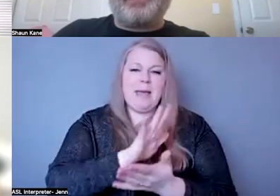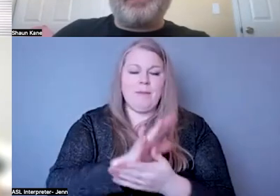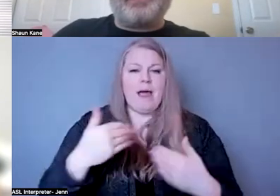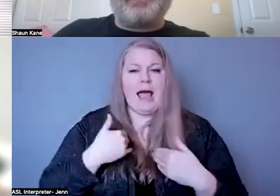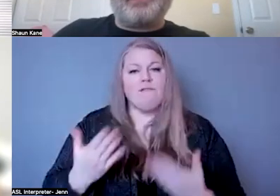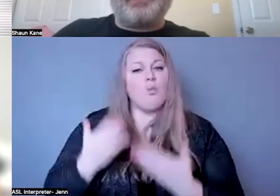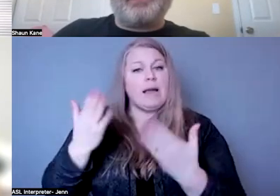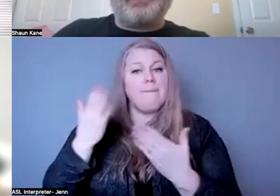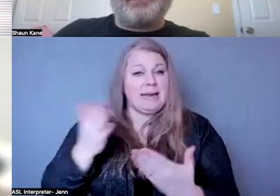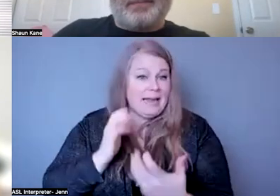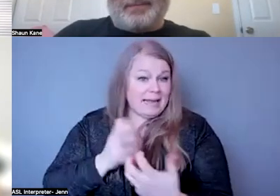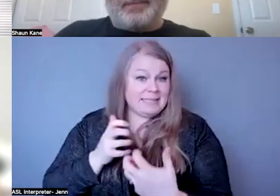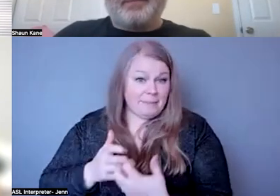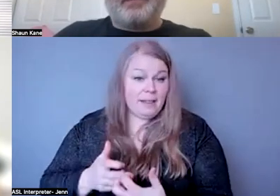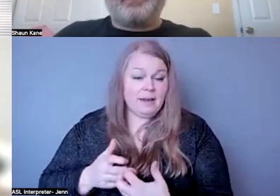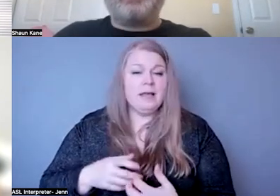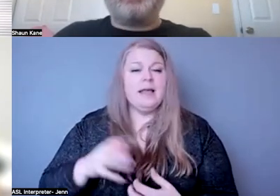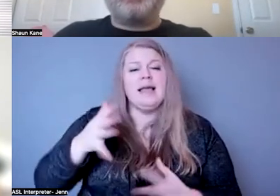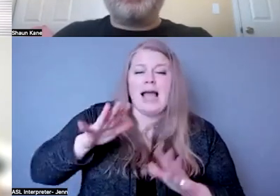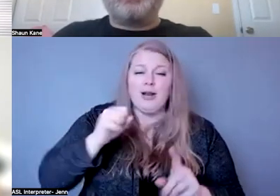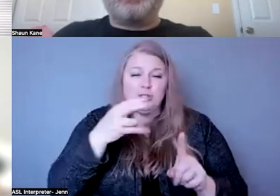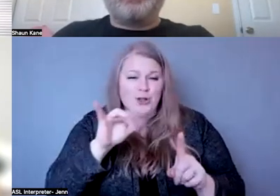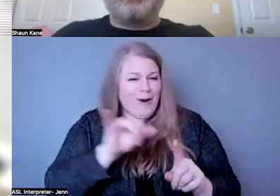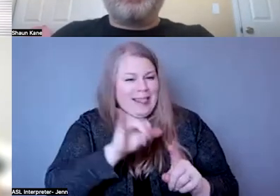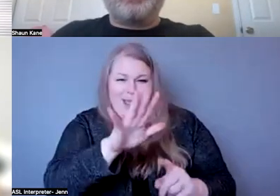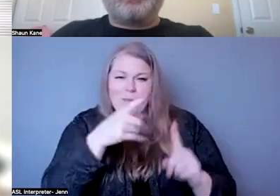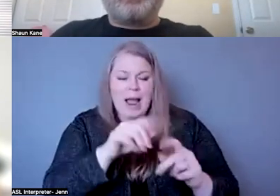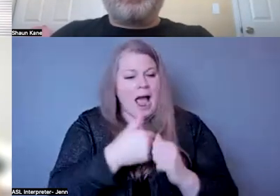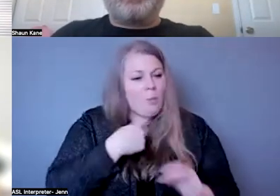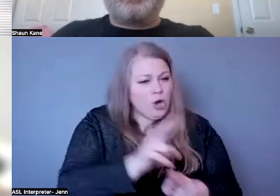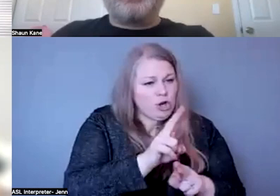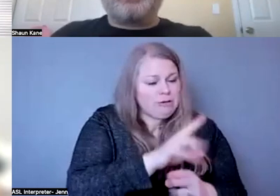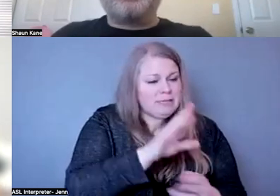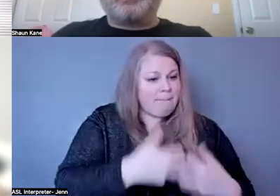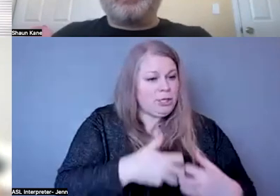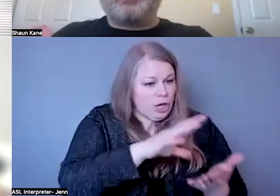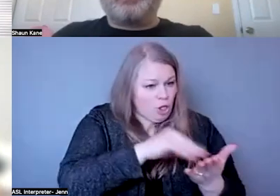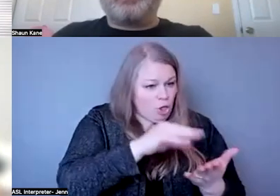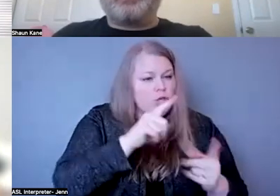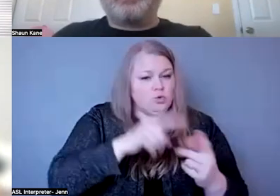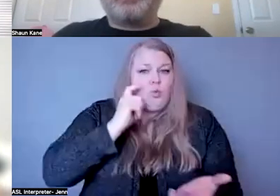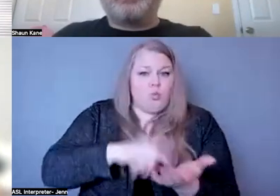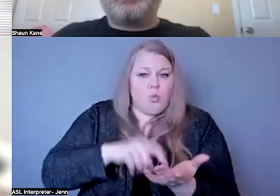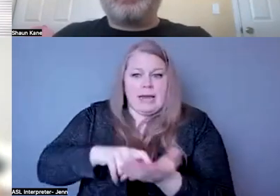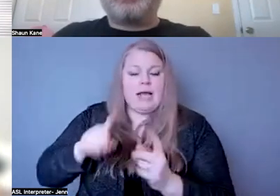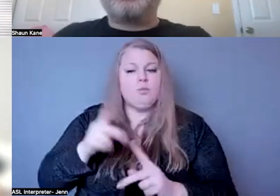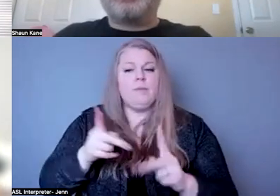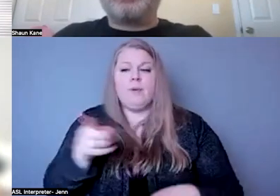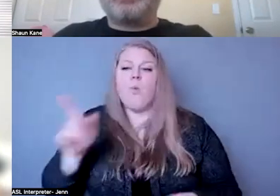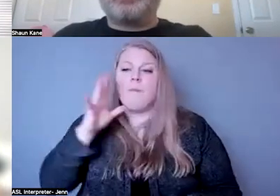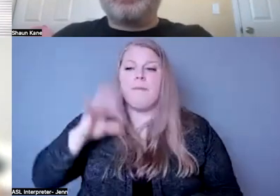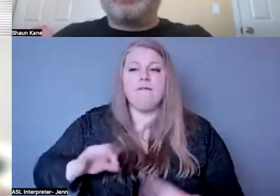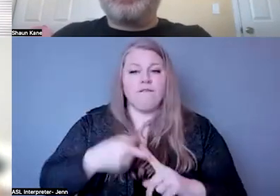Recommending Accessibility. So Sherry, it kind of gets at that point, like how can we use machine learning to kind of recognize when people might benefit from accessibility features?